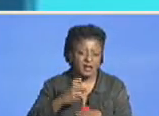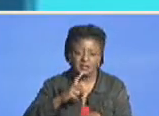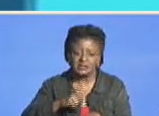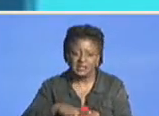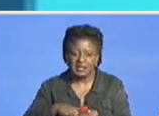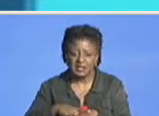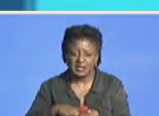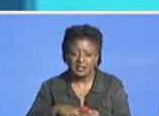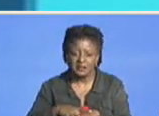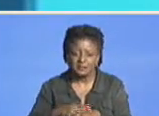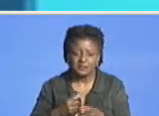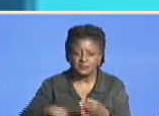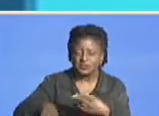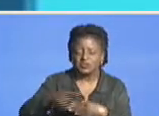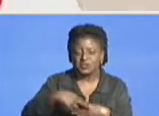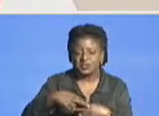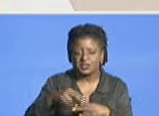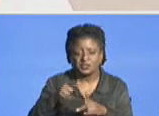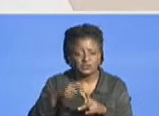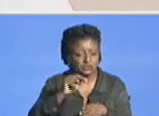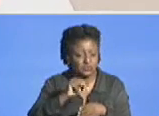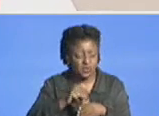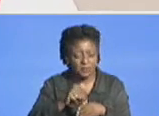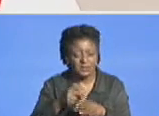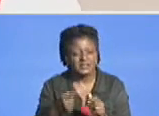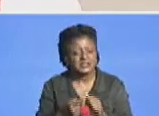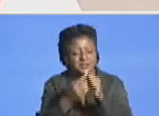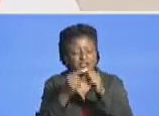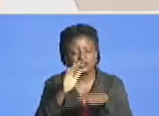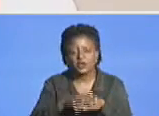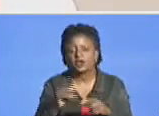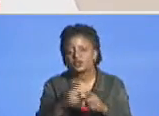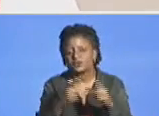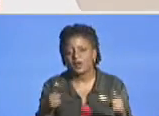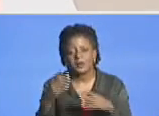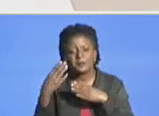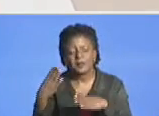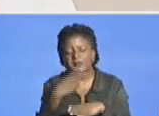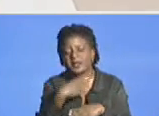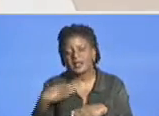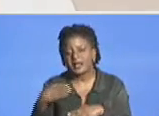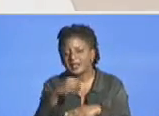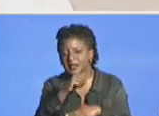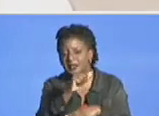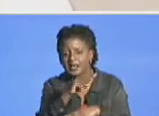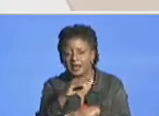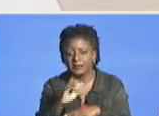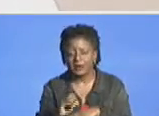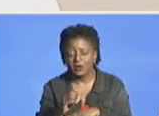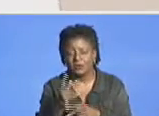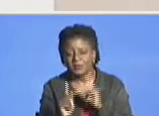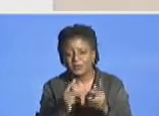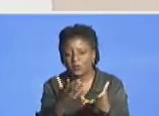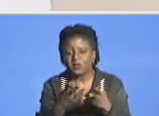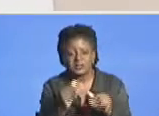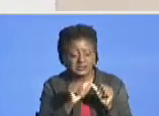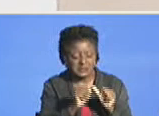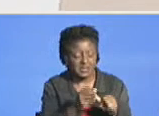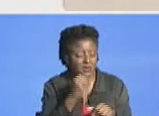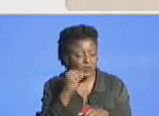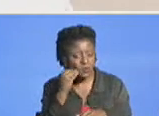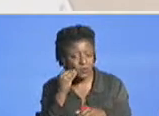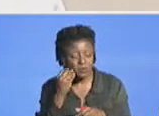into a state of normalcy, especially on Grand Bahama and Abaco. People wanted to either stay home or they